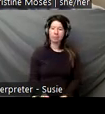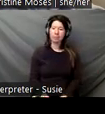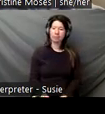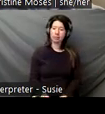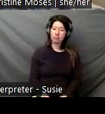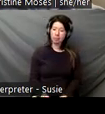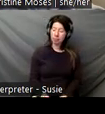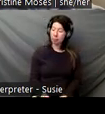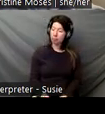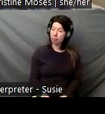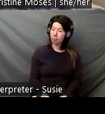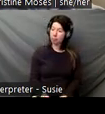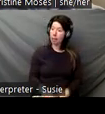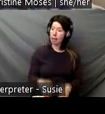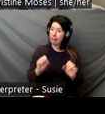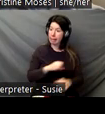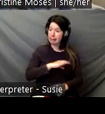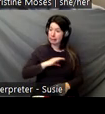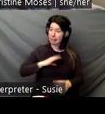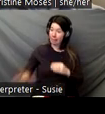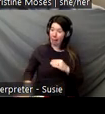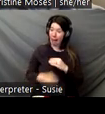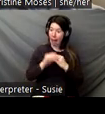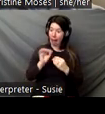Can staff add that note to